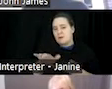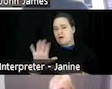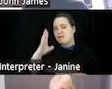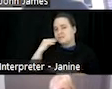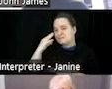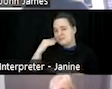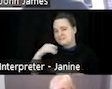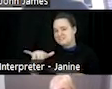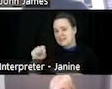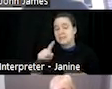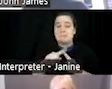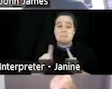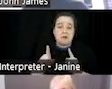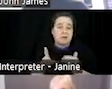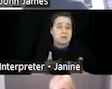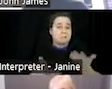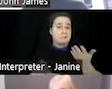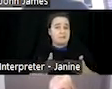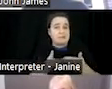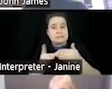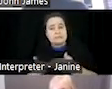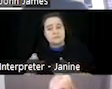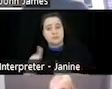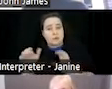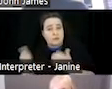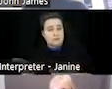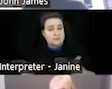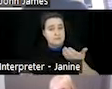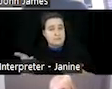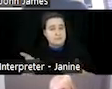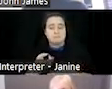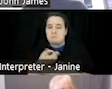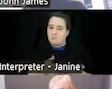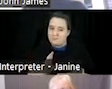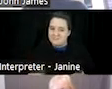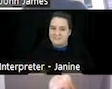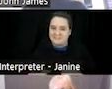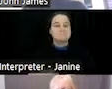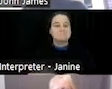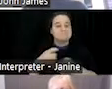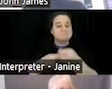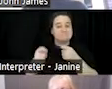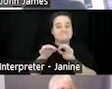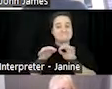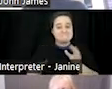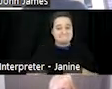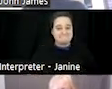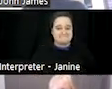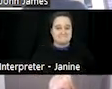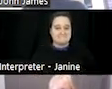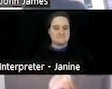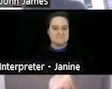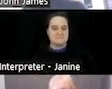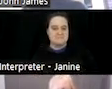here, but maybe it led to some other classes you're interested in. Both is fine. Describe a class that you